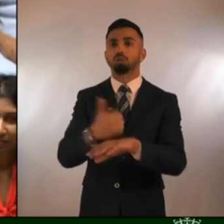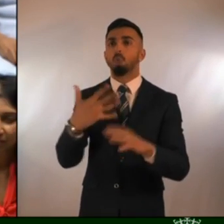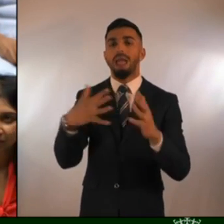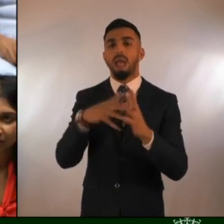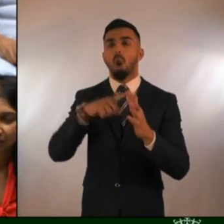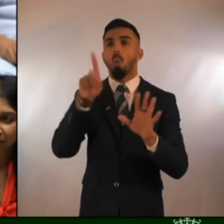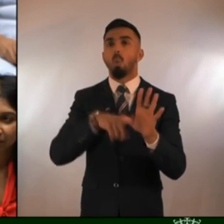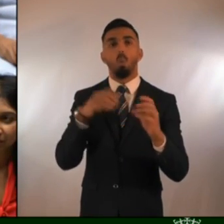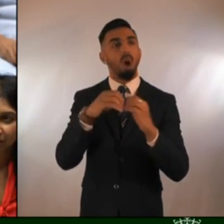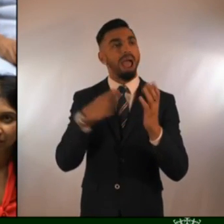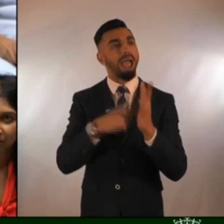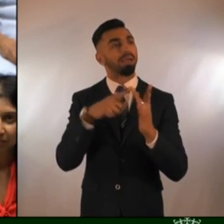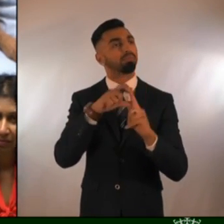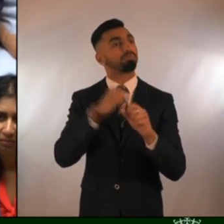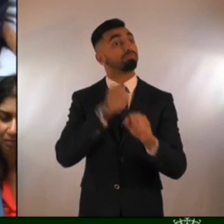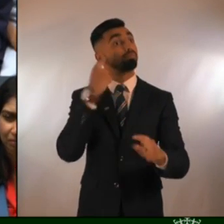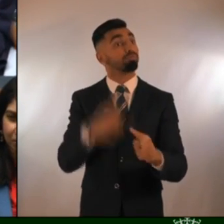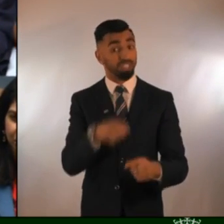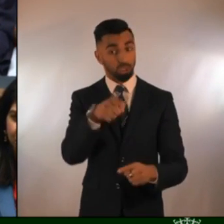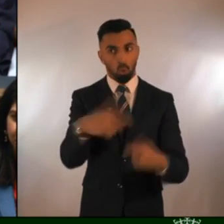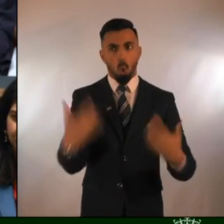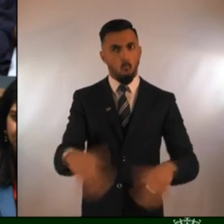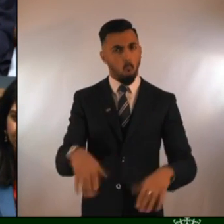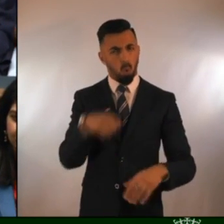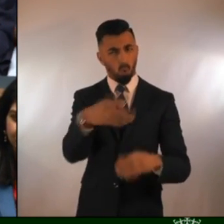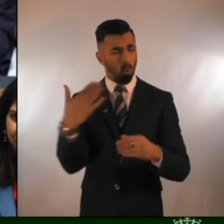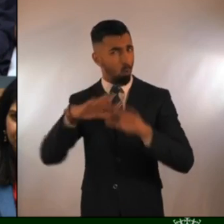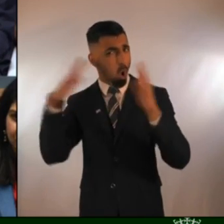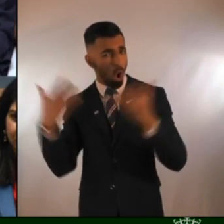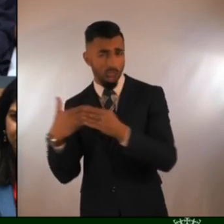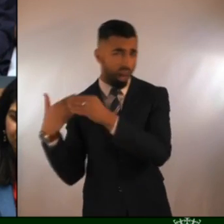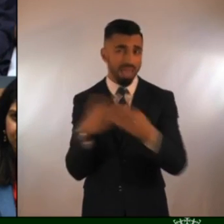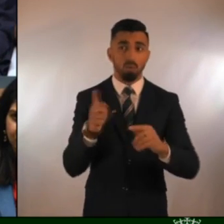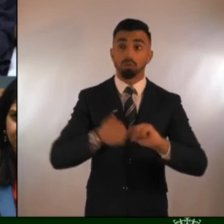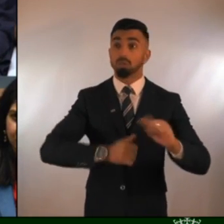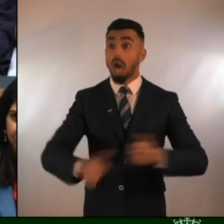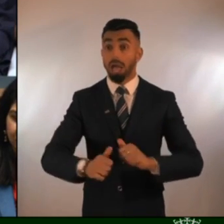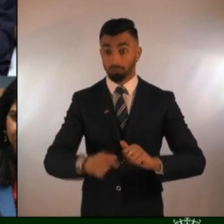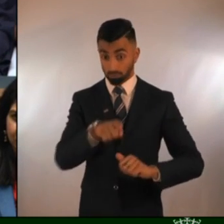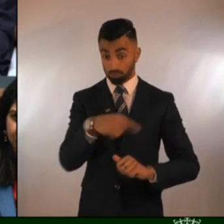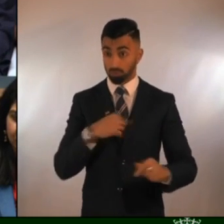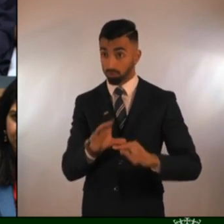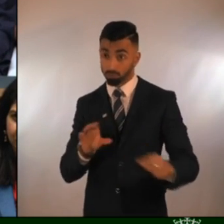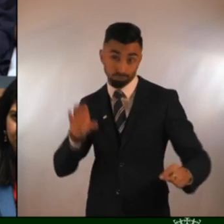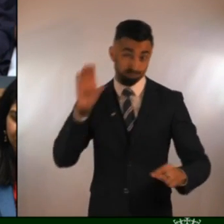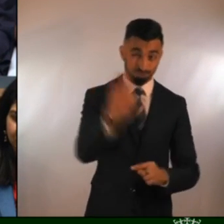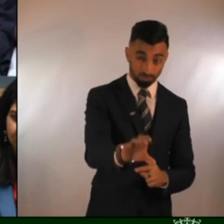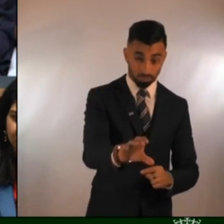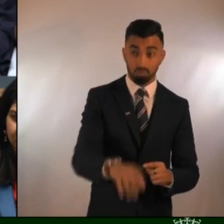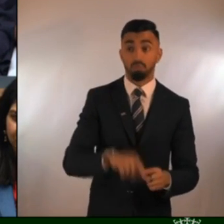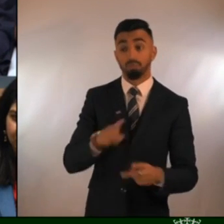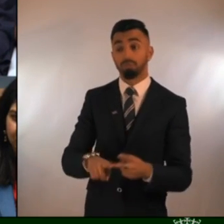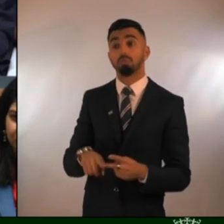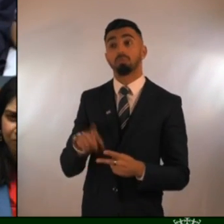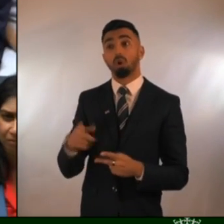speak, they're working to analyse samples of coronavirus. To secure our leadership in the technologies of the future, I'm investing over £900